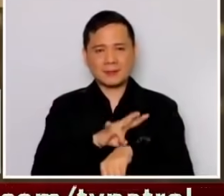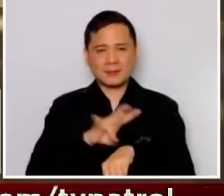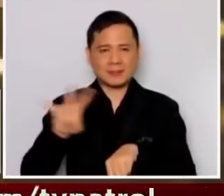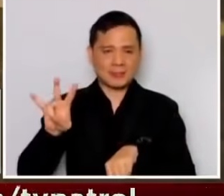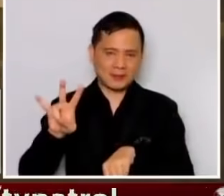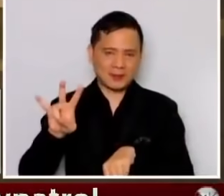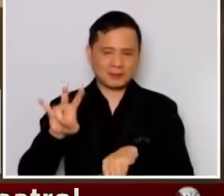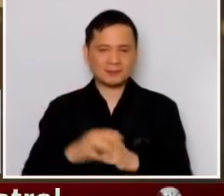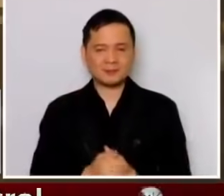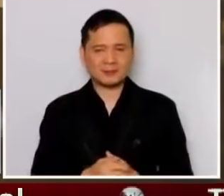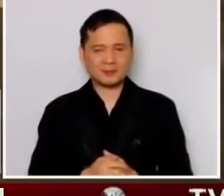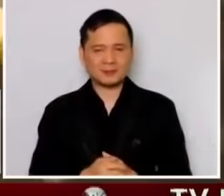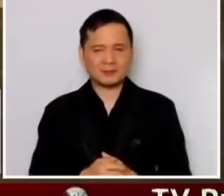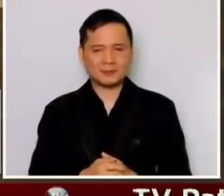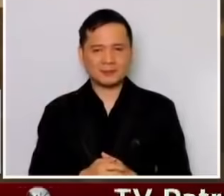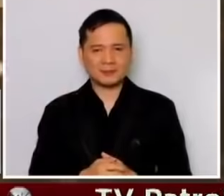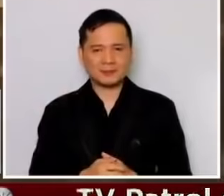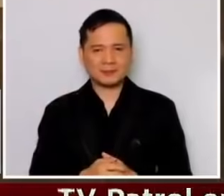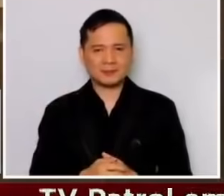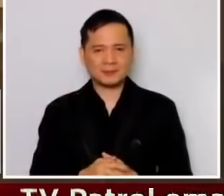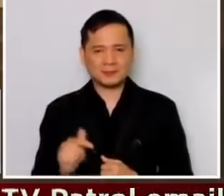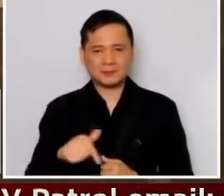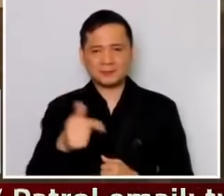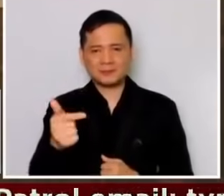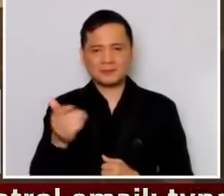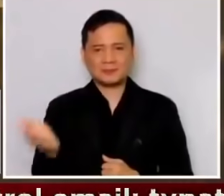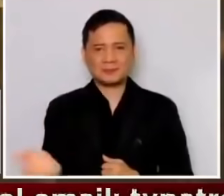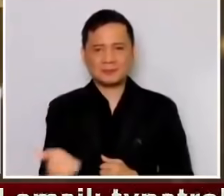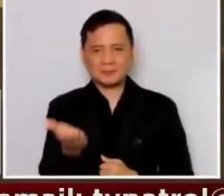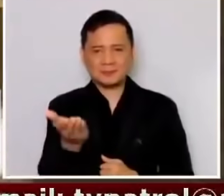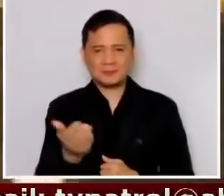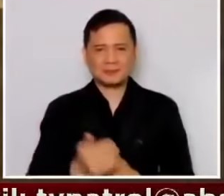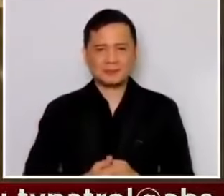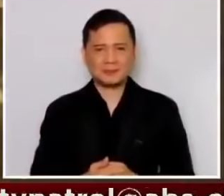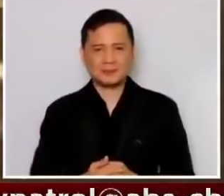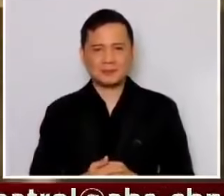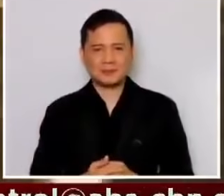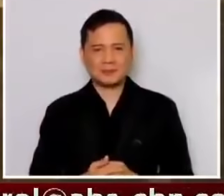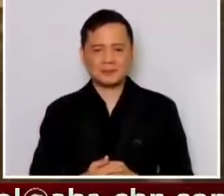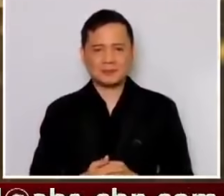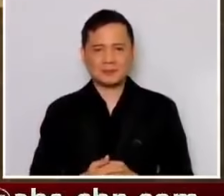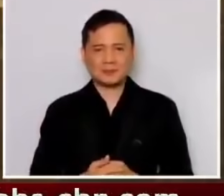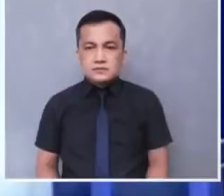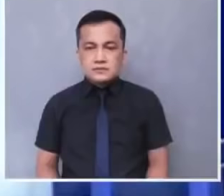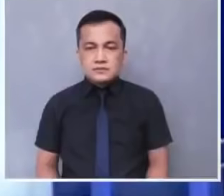Channel 11. Diane Castillejo, ABS-CBN News.